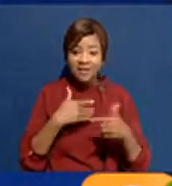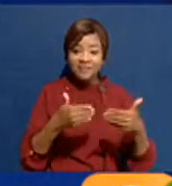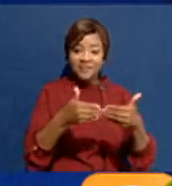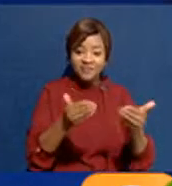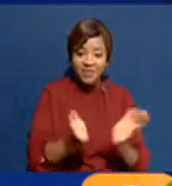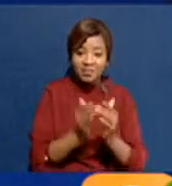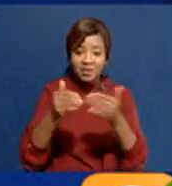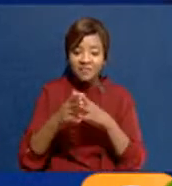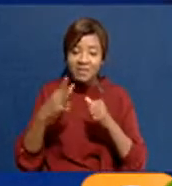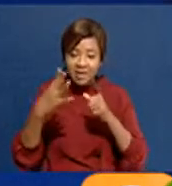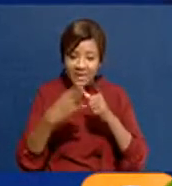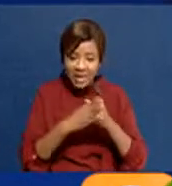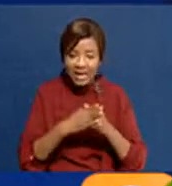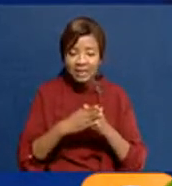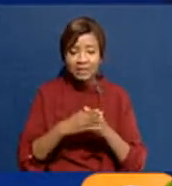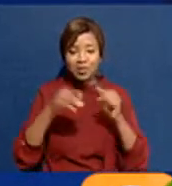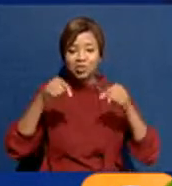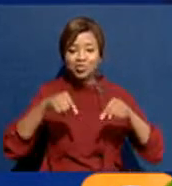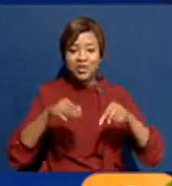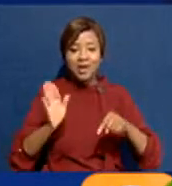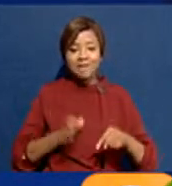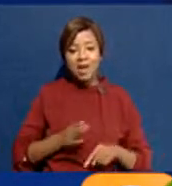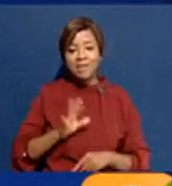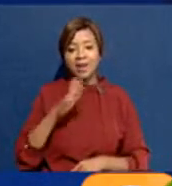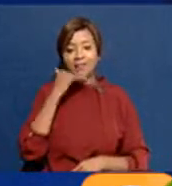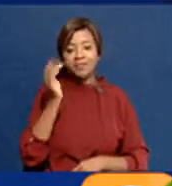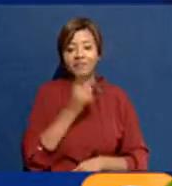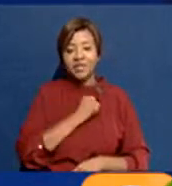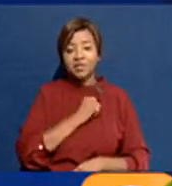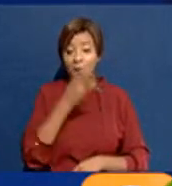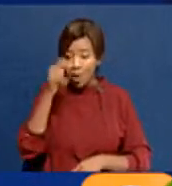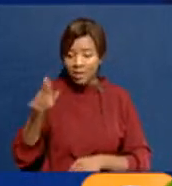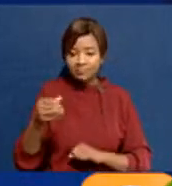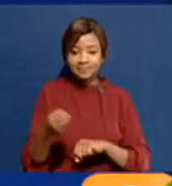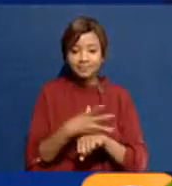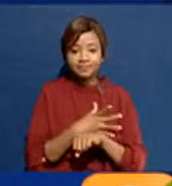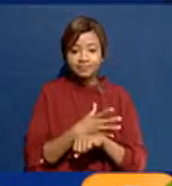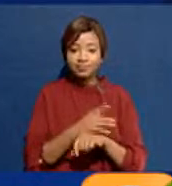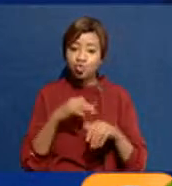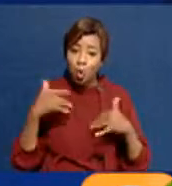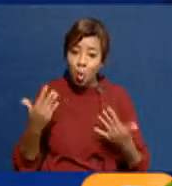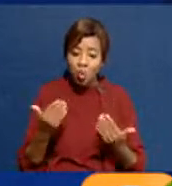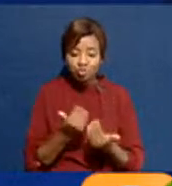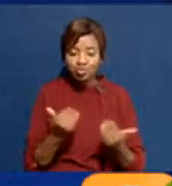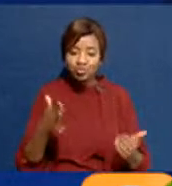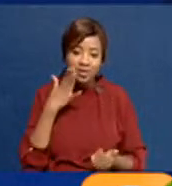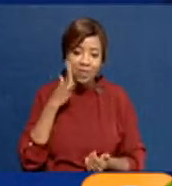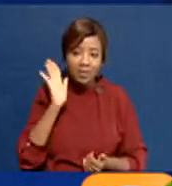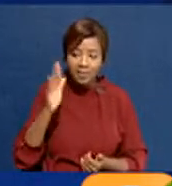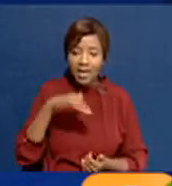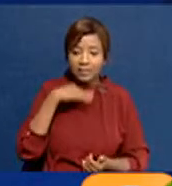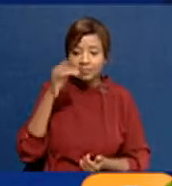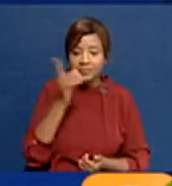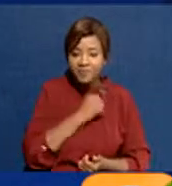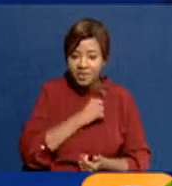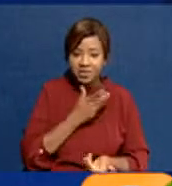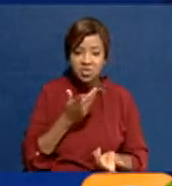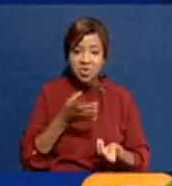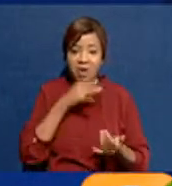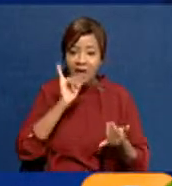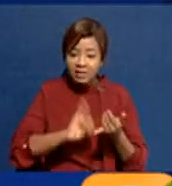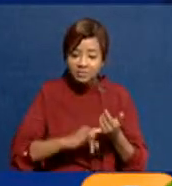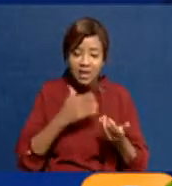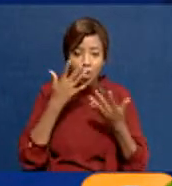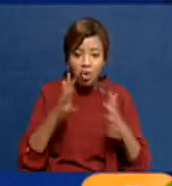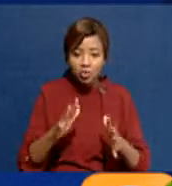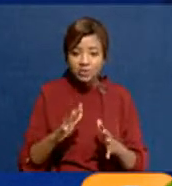who have lost a mother today. There are nine children somewhere who have lost a mother. There are nine, you know, husbands who have